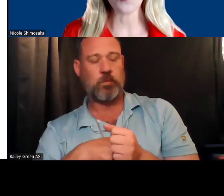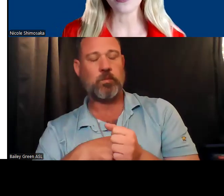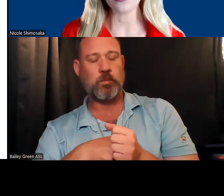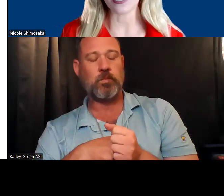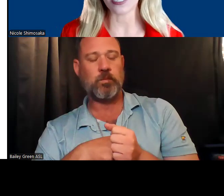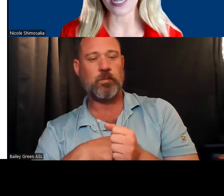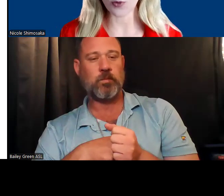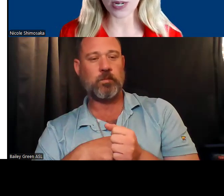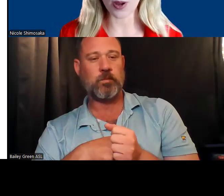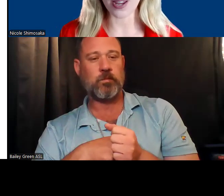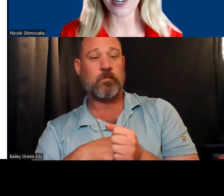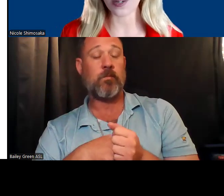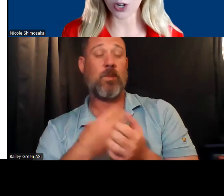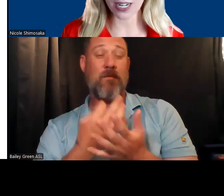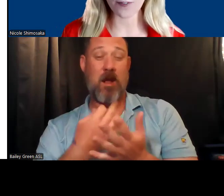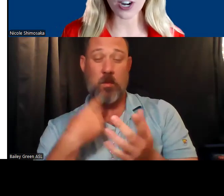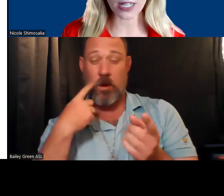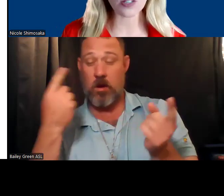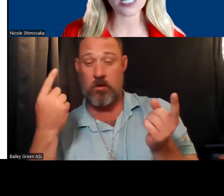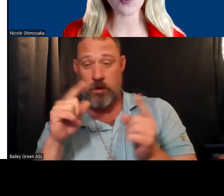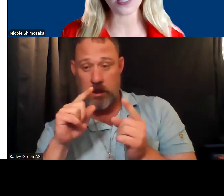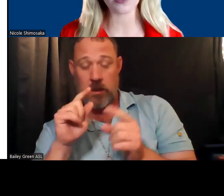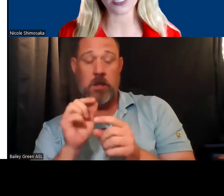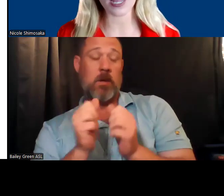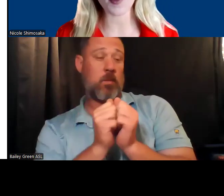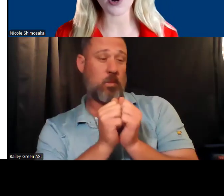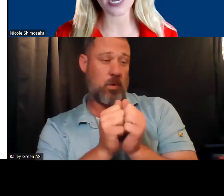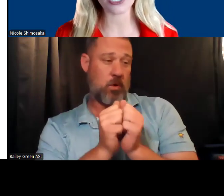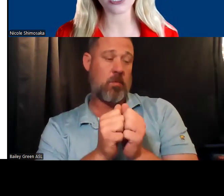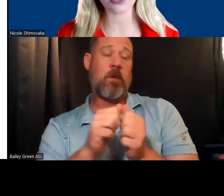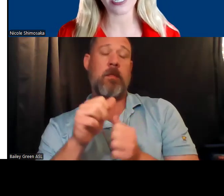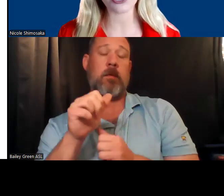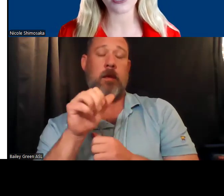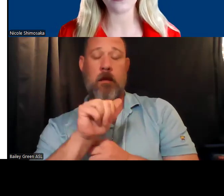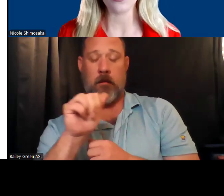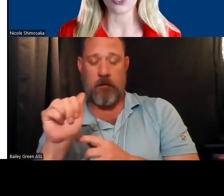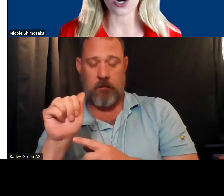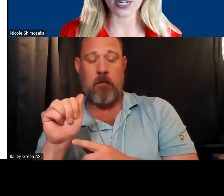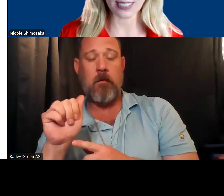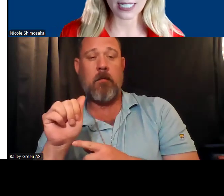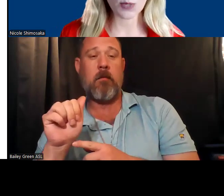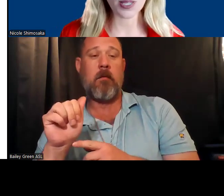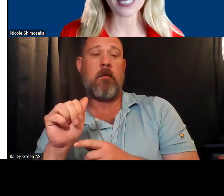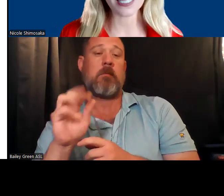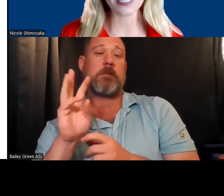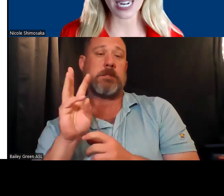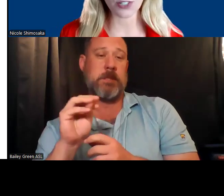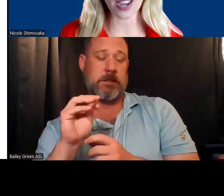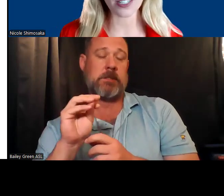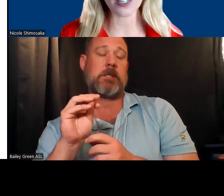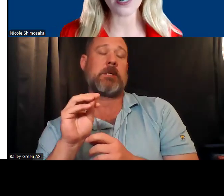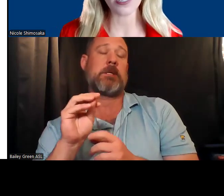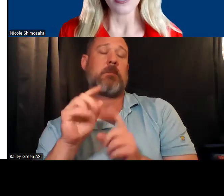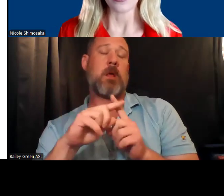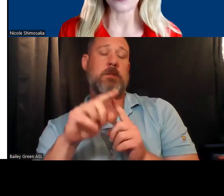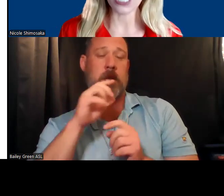that we agreed upon in working very closely with the area agencies on aging are 60+ age